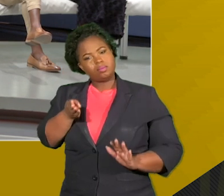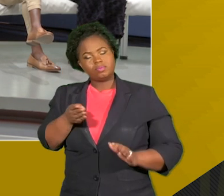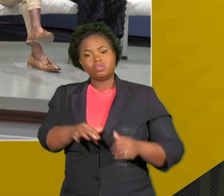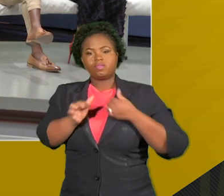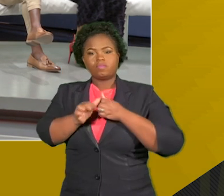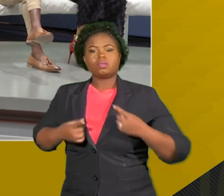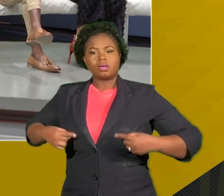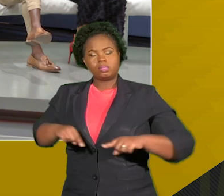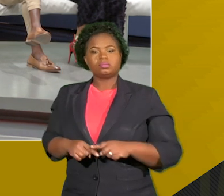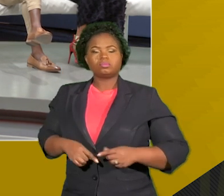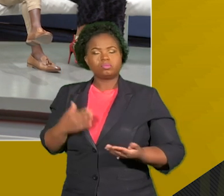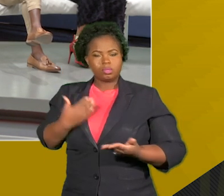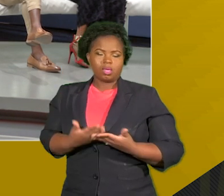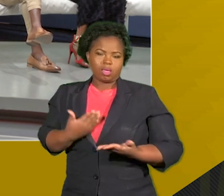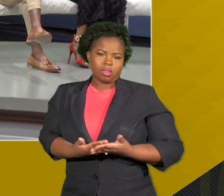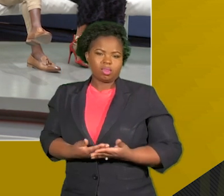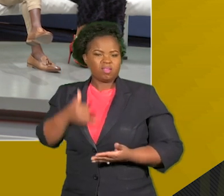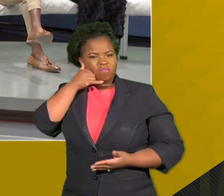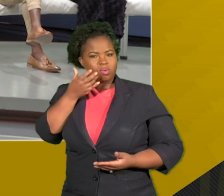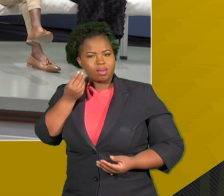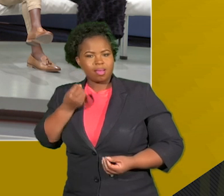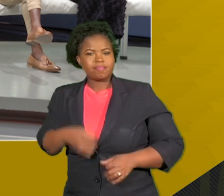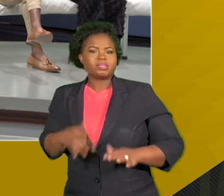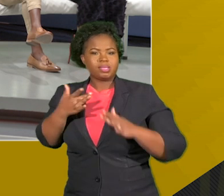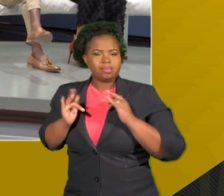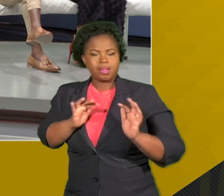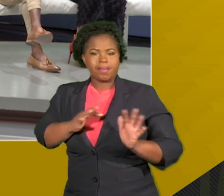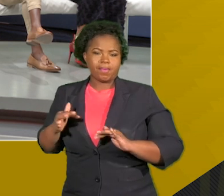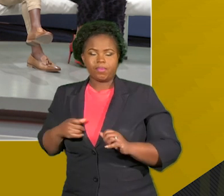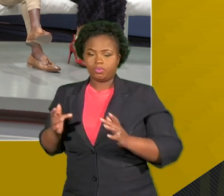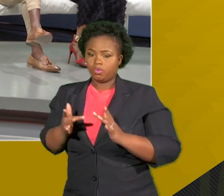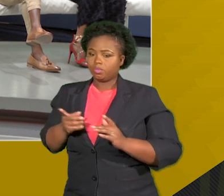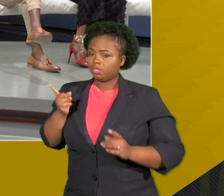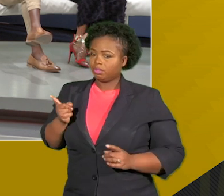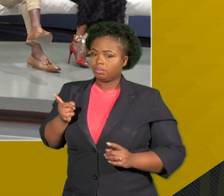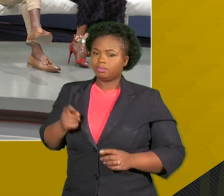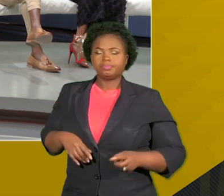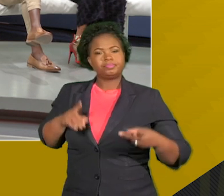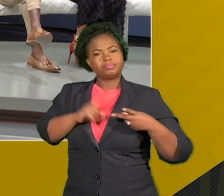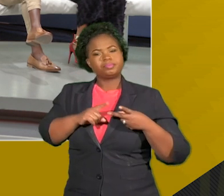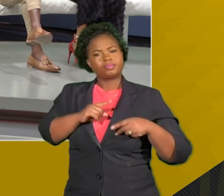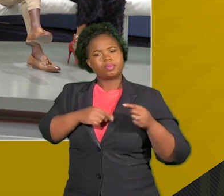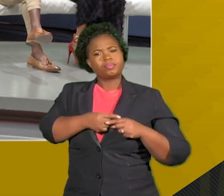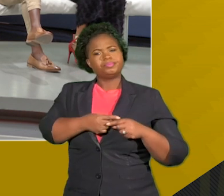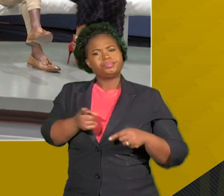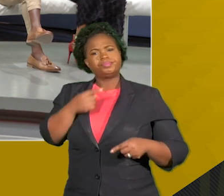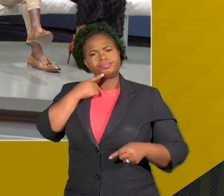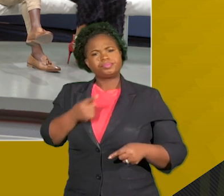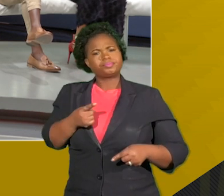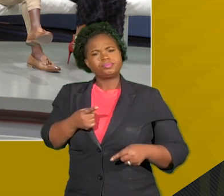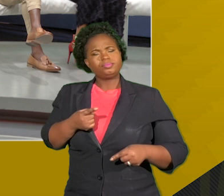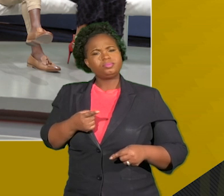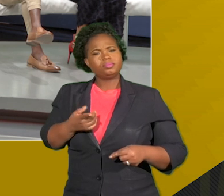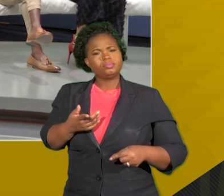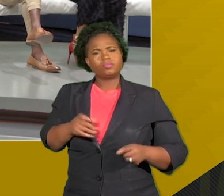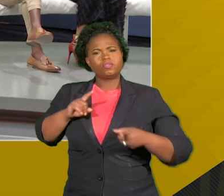follow us, so kwazi ukuthi wa drop wonke nama numbers ongakwazi ukuthi uwafonele as well. But quick one Mzi, about ukuthi umfowethu Thetha akusiye